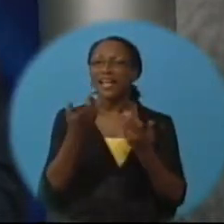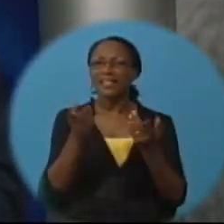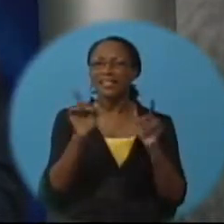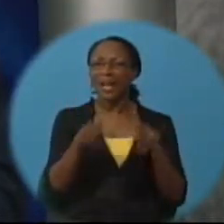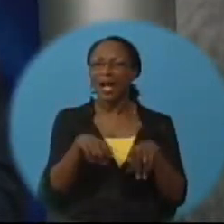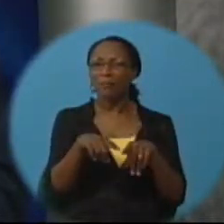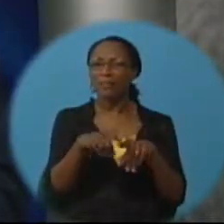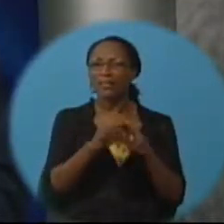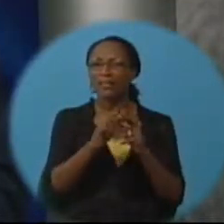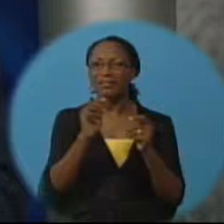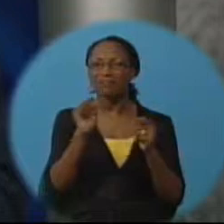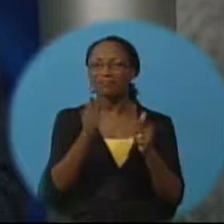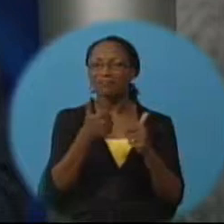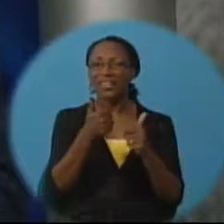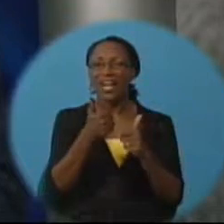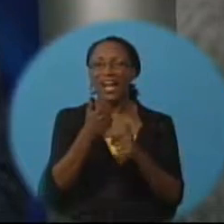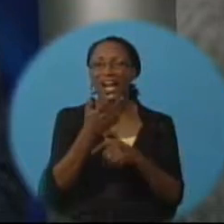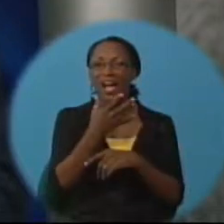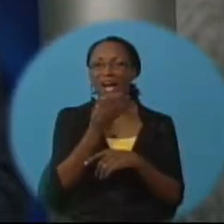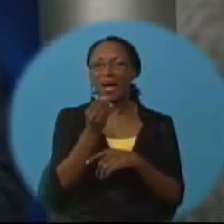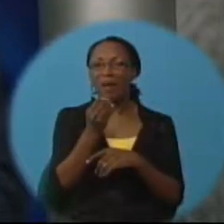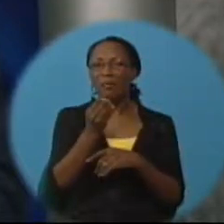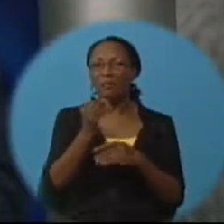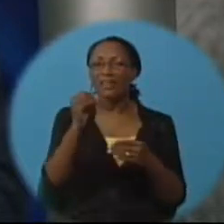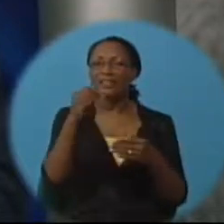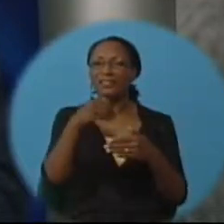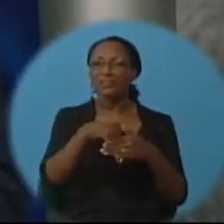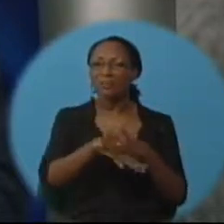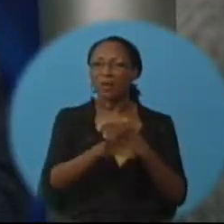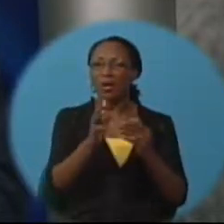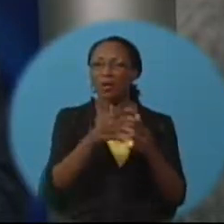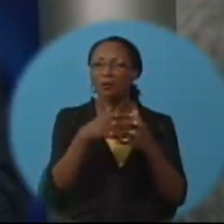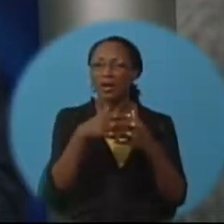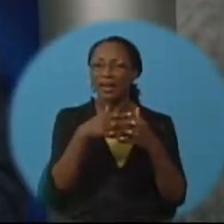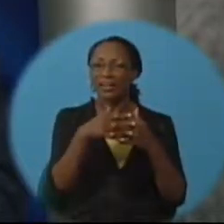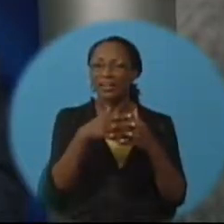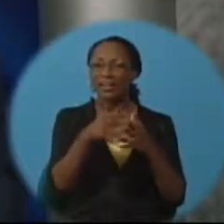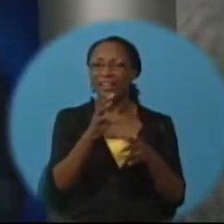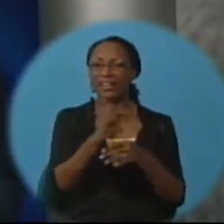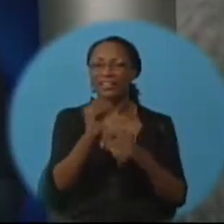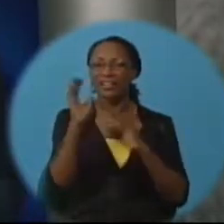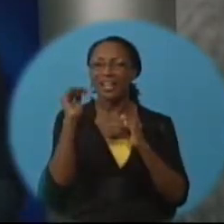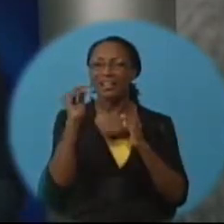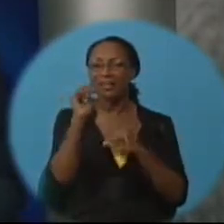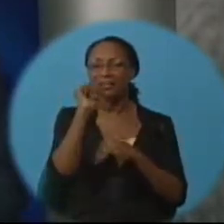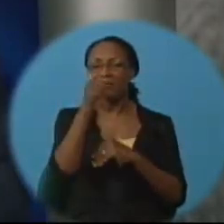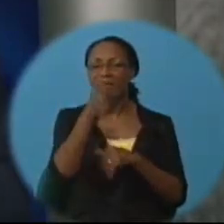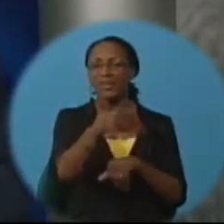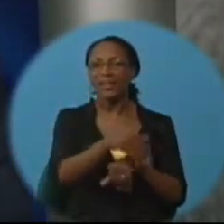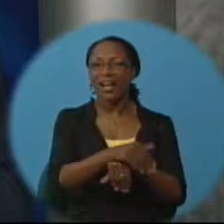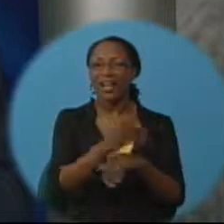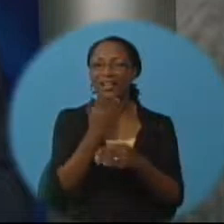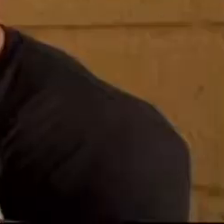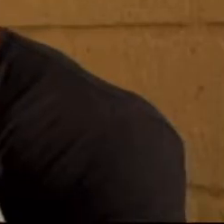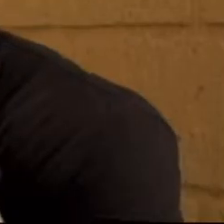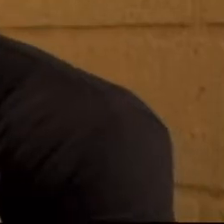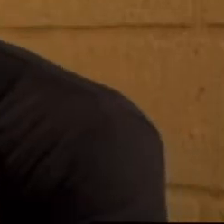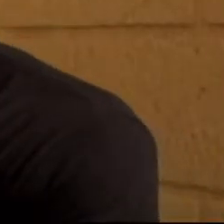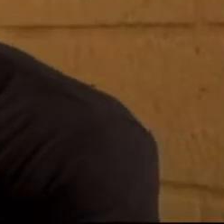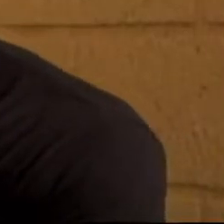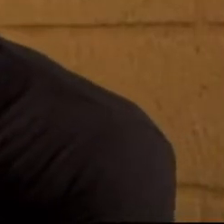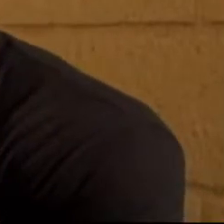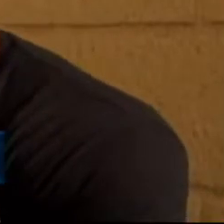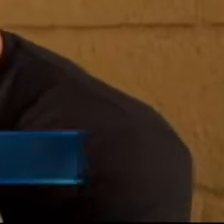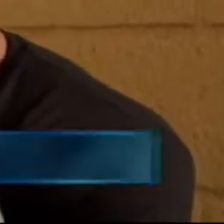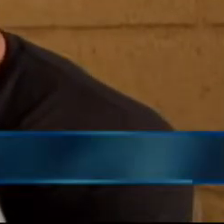other sports. The Jamaican-born American told CBC Sports what patrons can expect tomorrow night. It's going to be fun, you